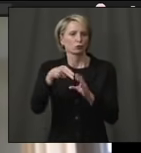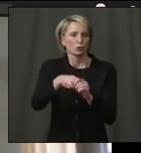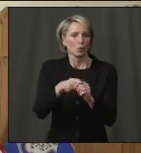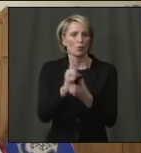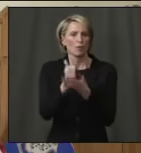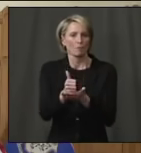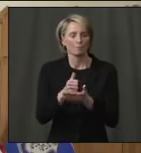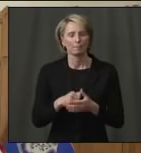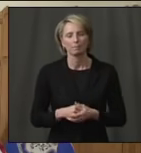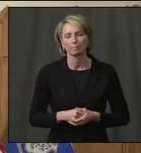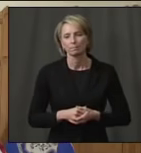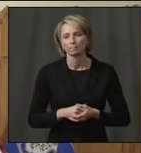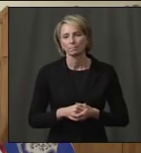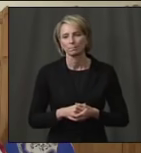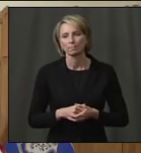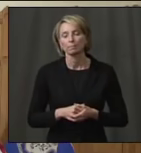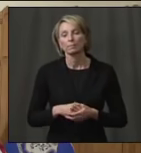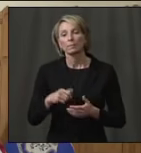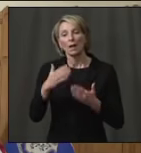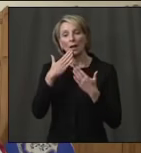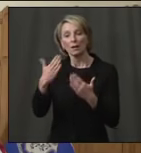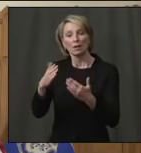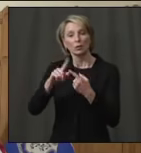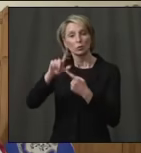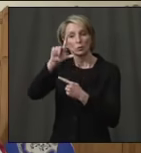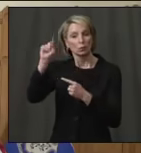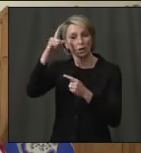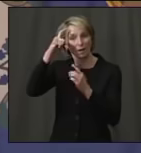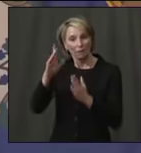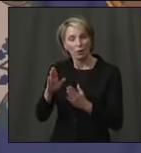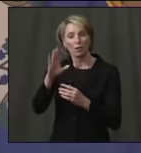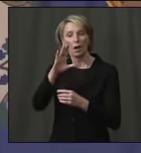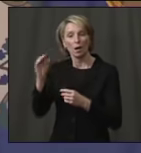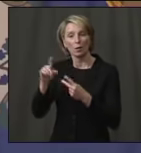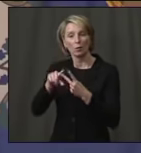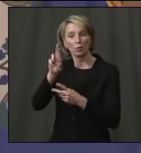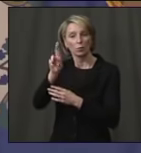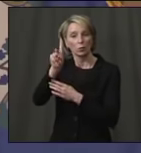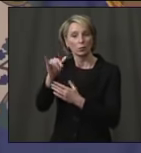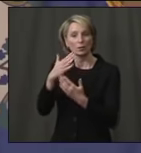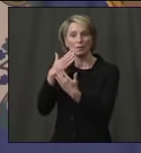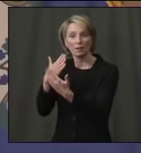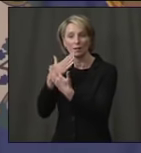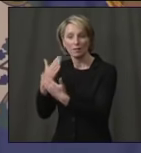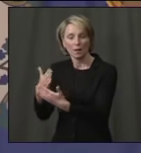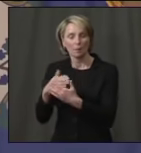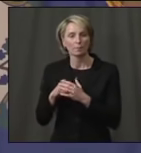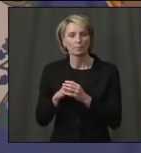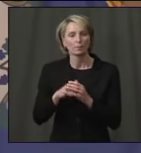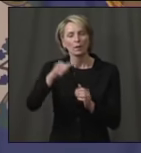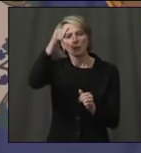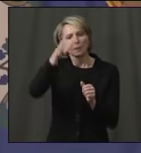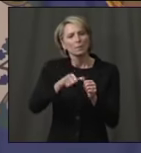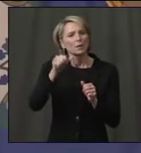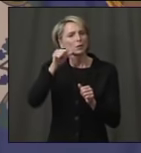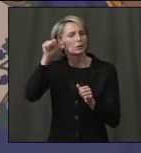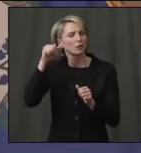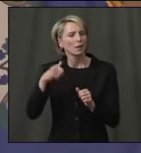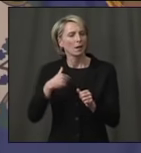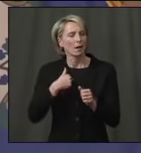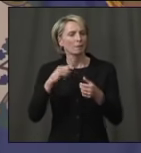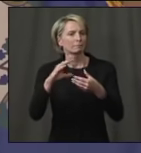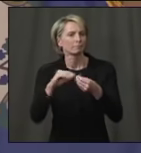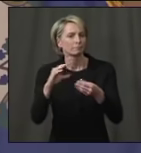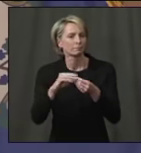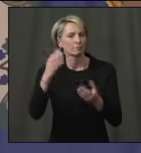All right, thank you, Susan. Thank you, Rudy. I had mentioned yesterday that we might have Representative Jane Garibay on as well,